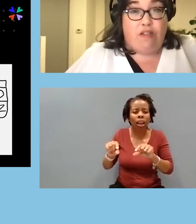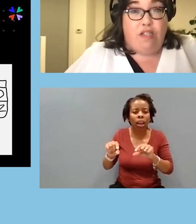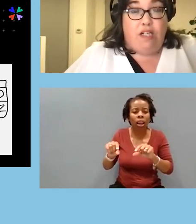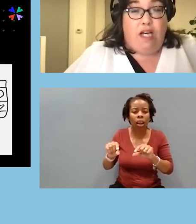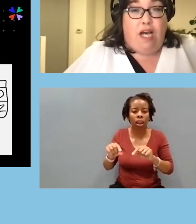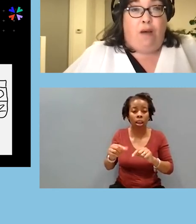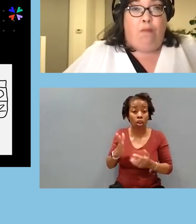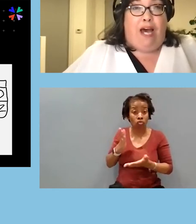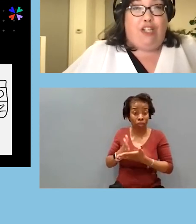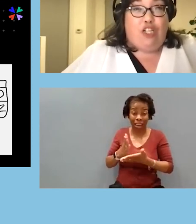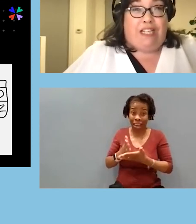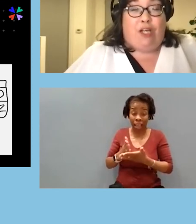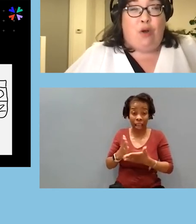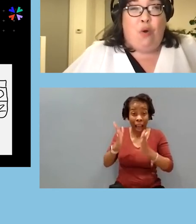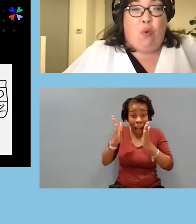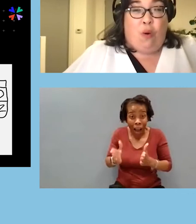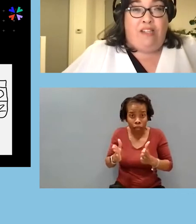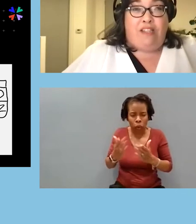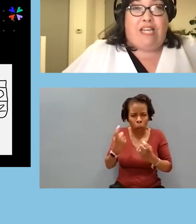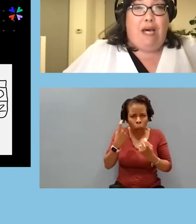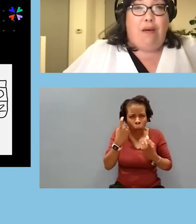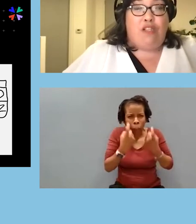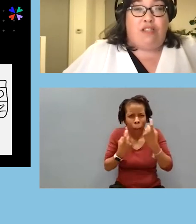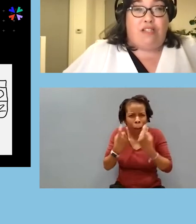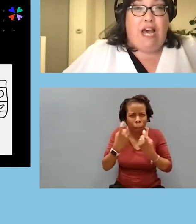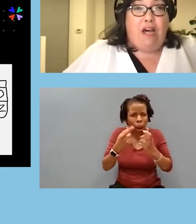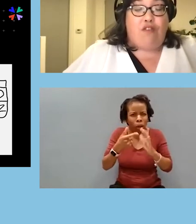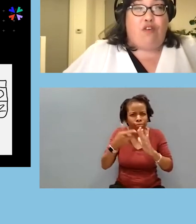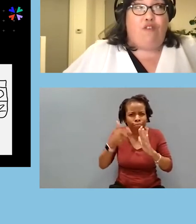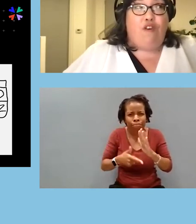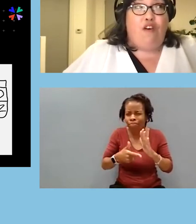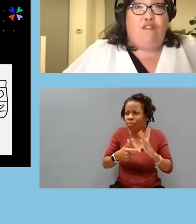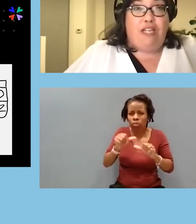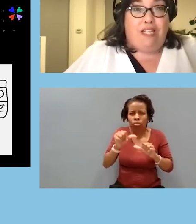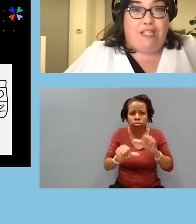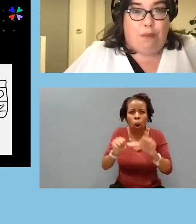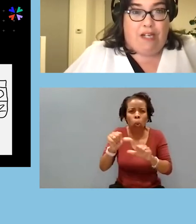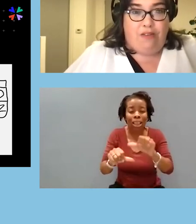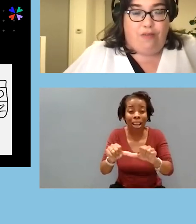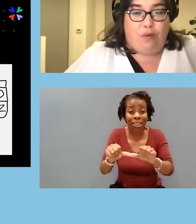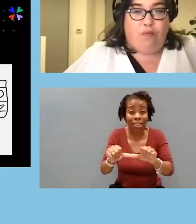discursive. Actually, when captioners have to